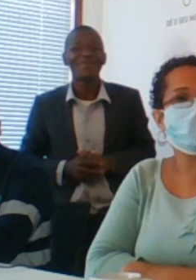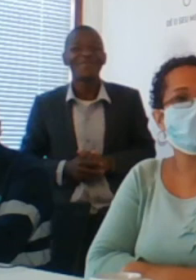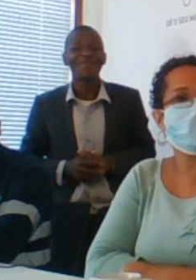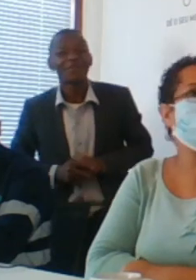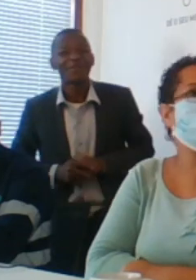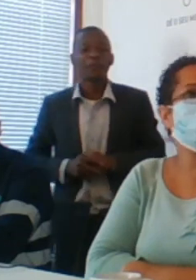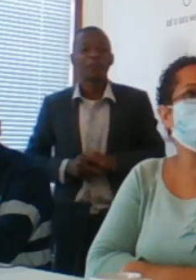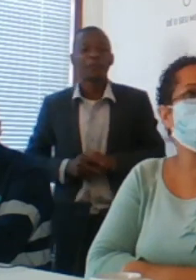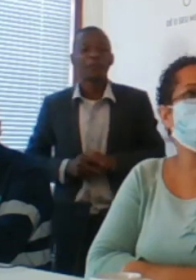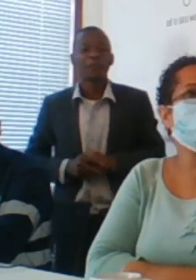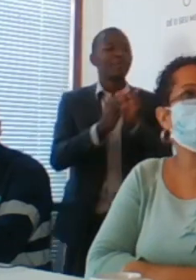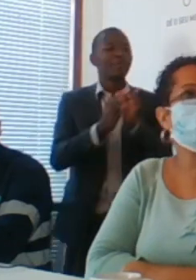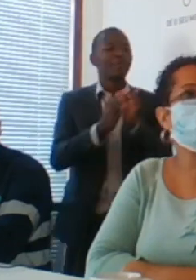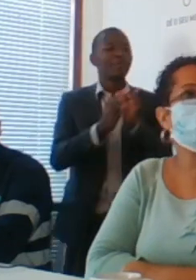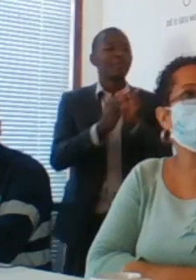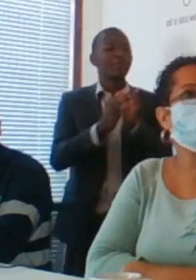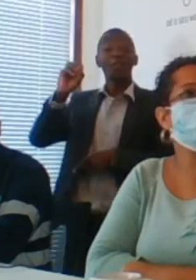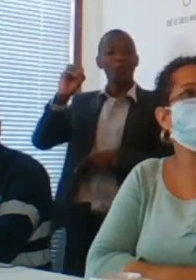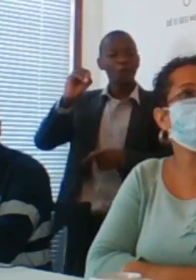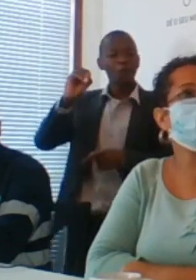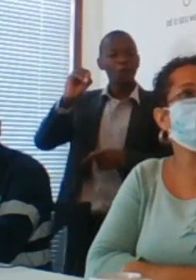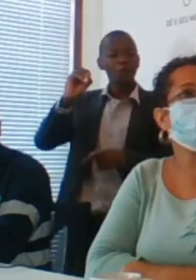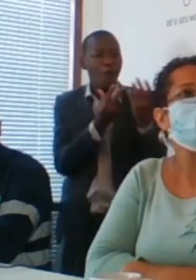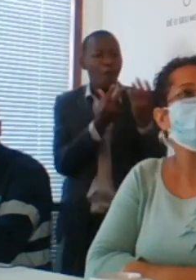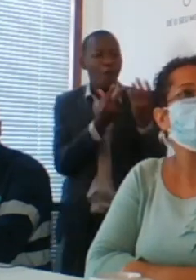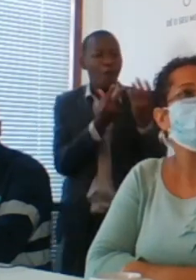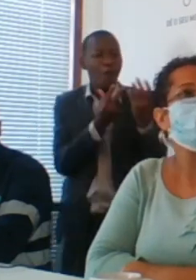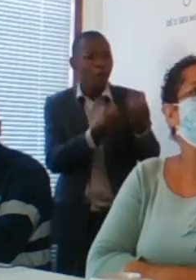for sharing this amazing story, your amazing story with us.